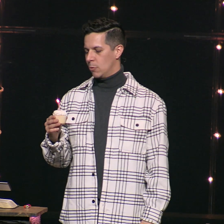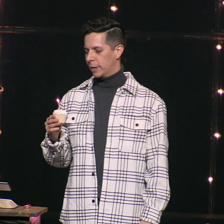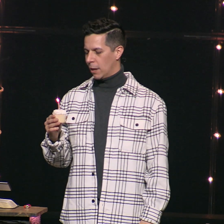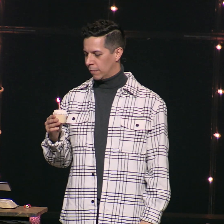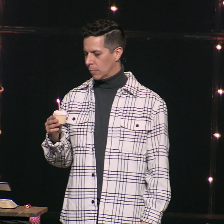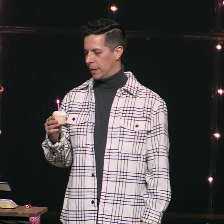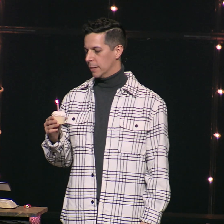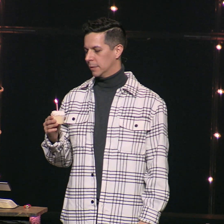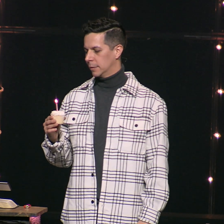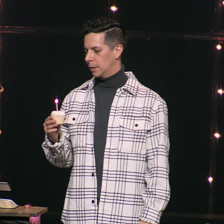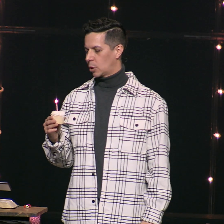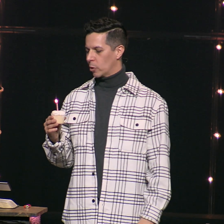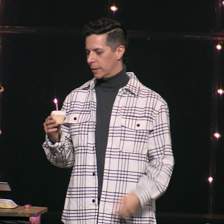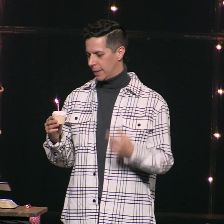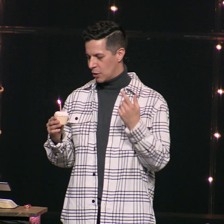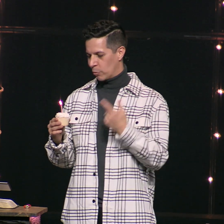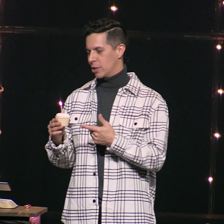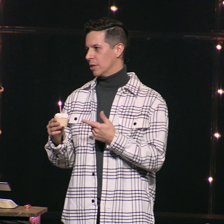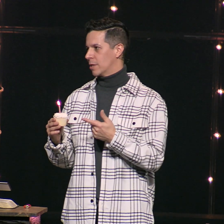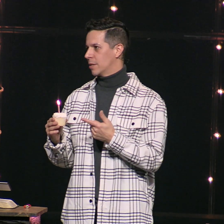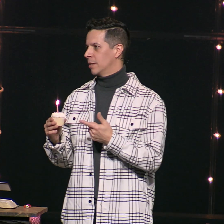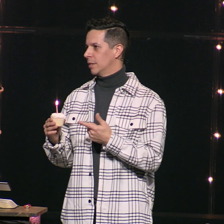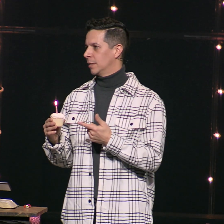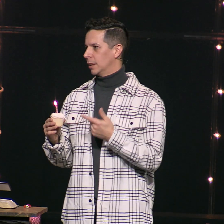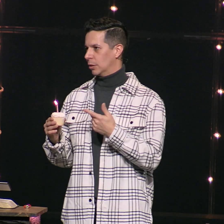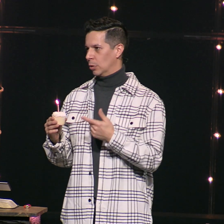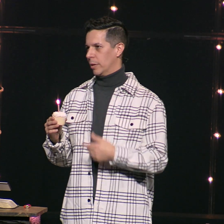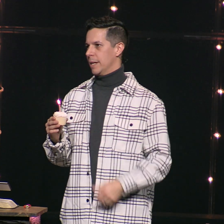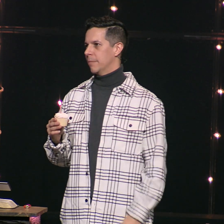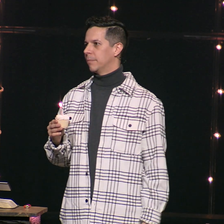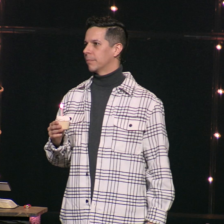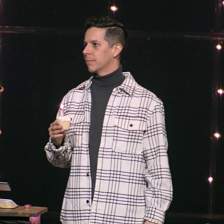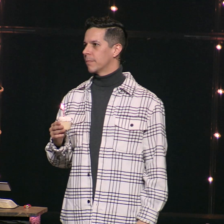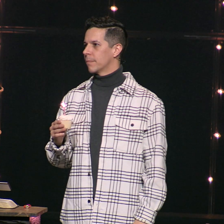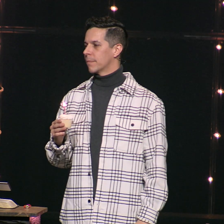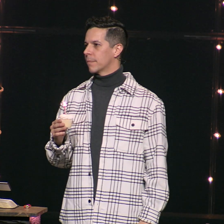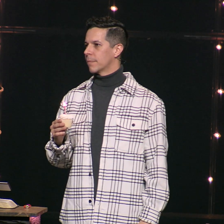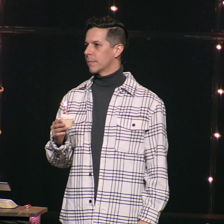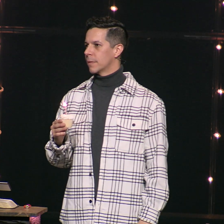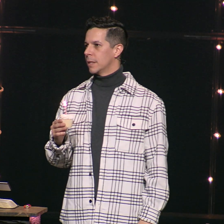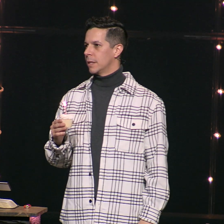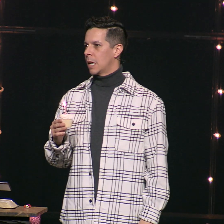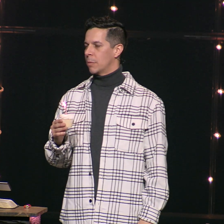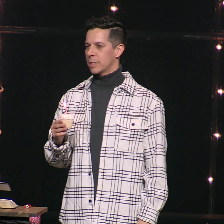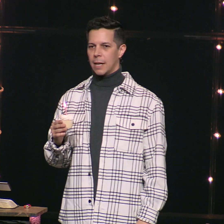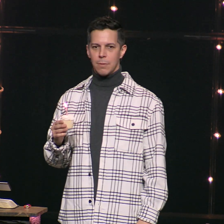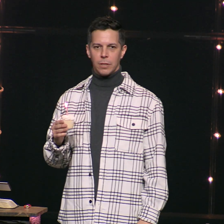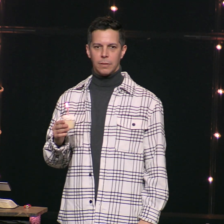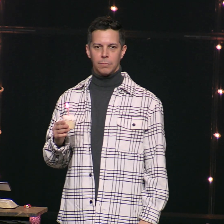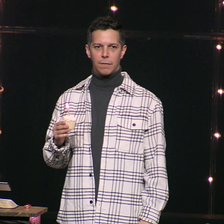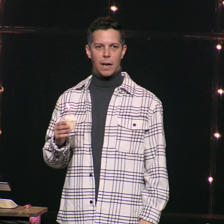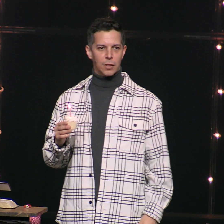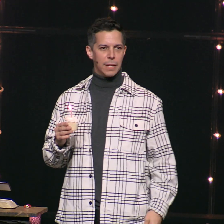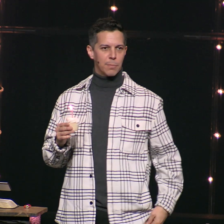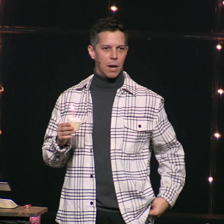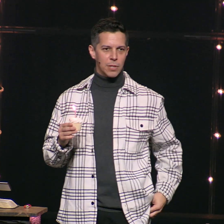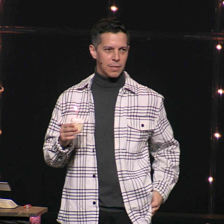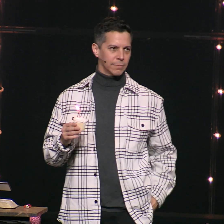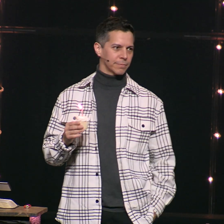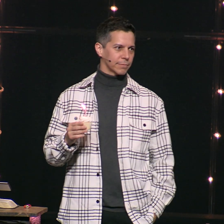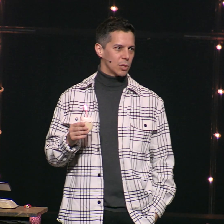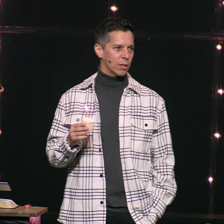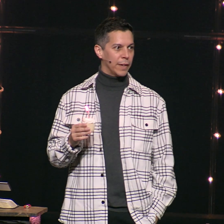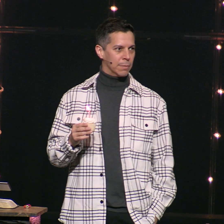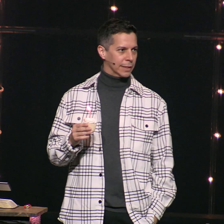that he will care for me according to his riches and glory. I remember a time when my father made a